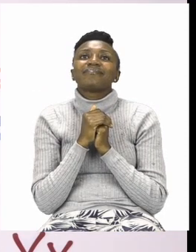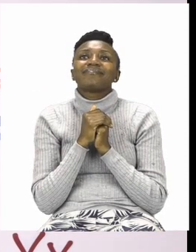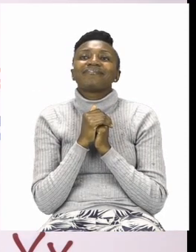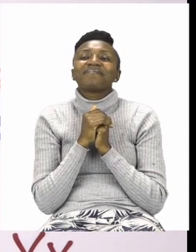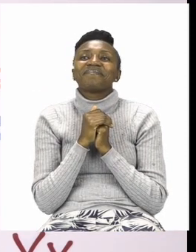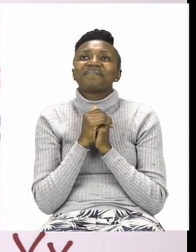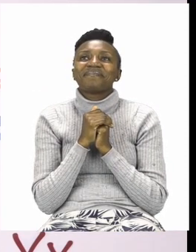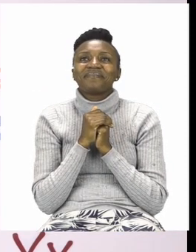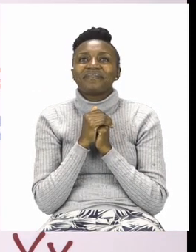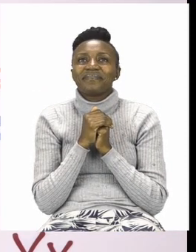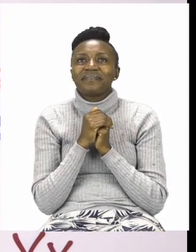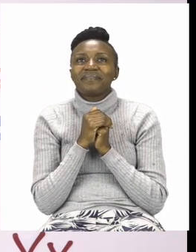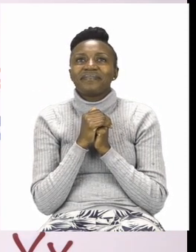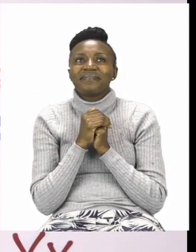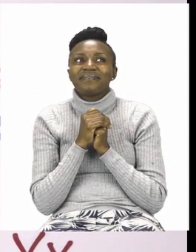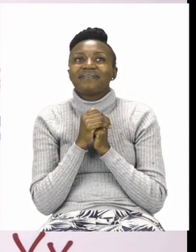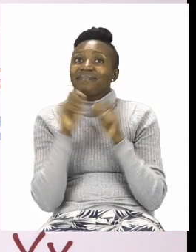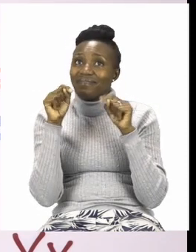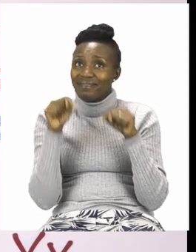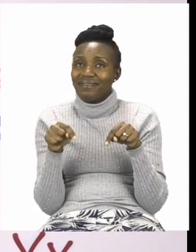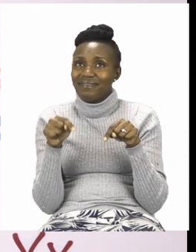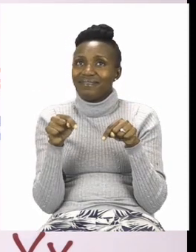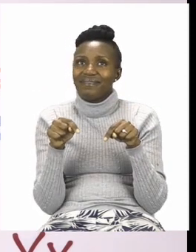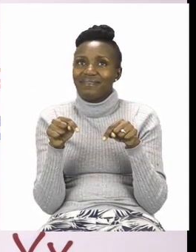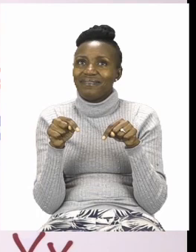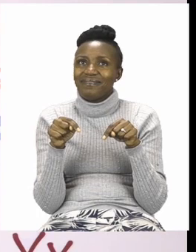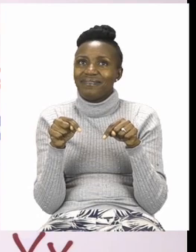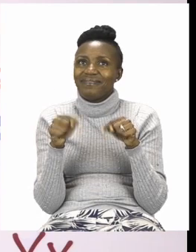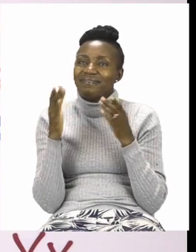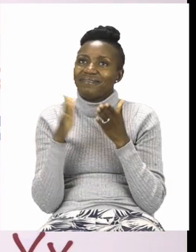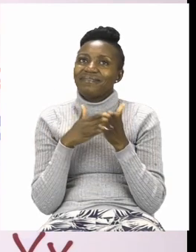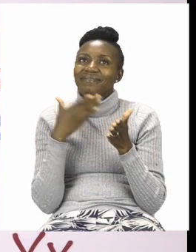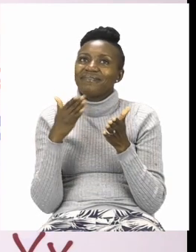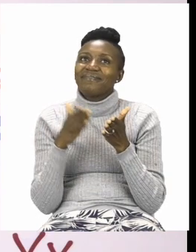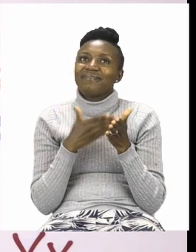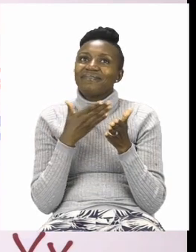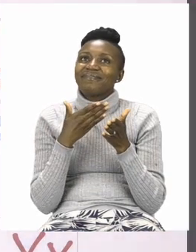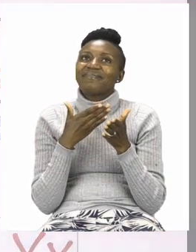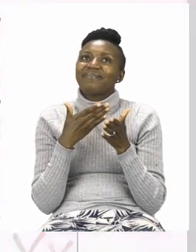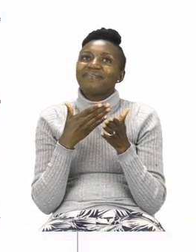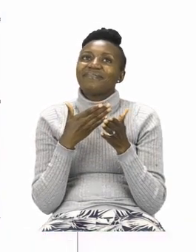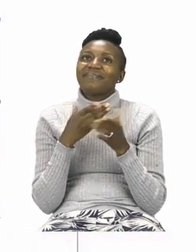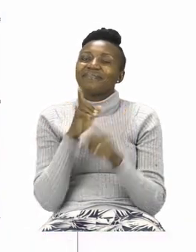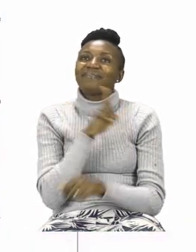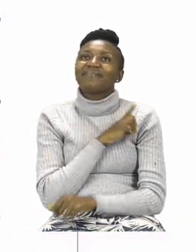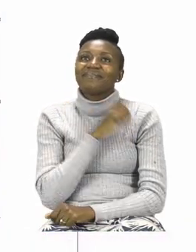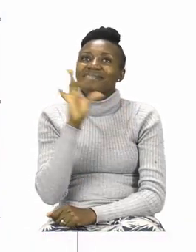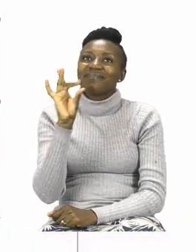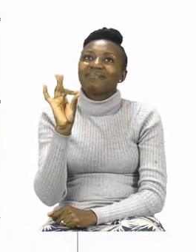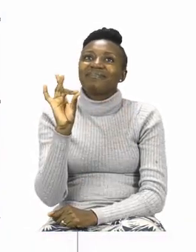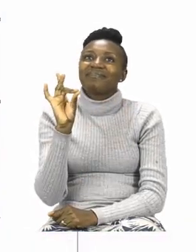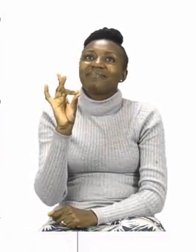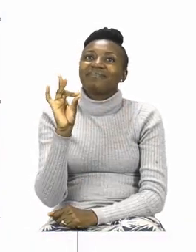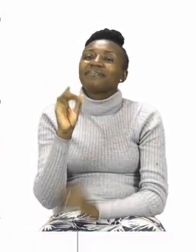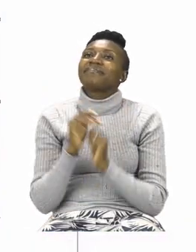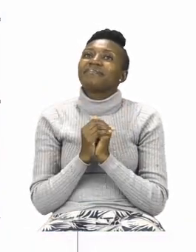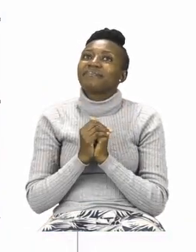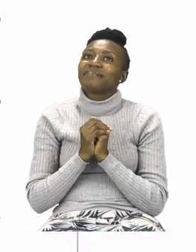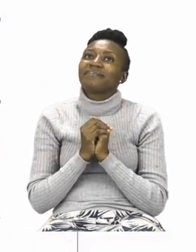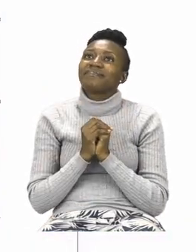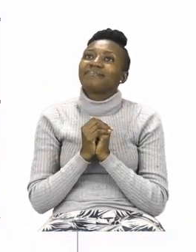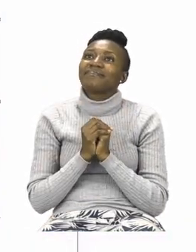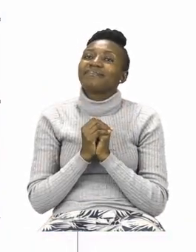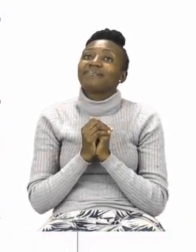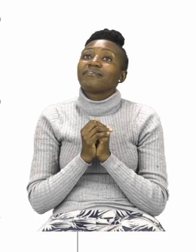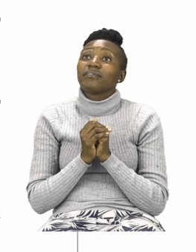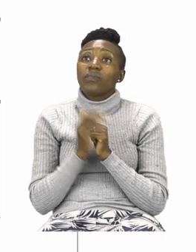each other. But for now, let's move on to the next page, page 18. Now that we know what the